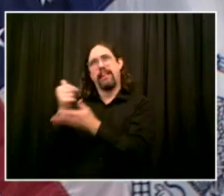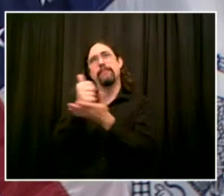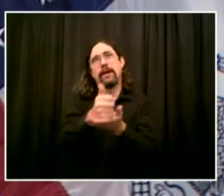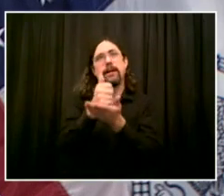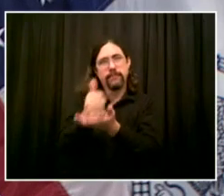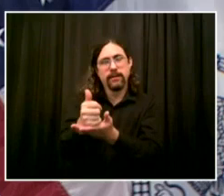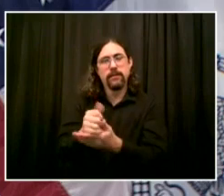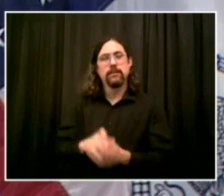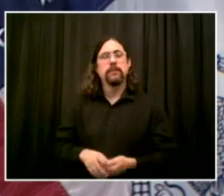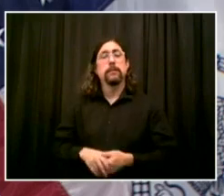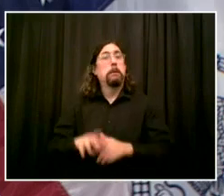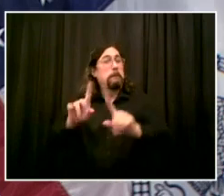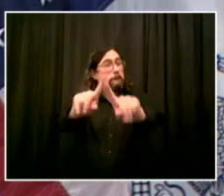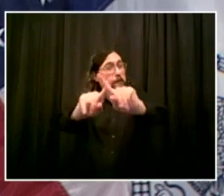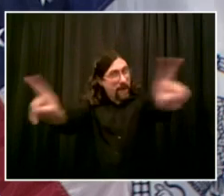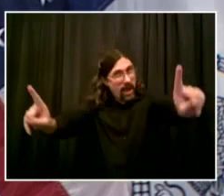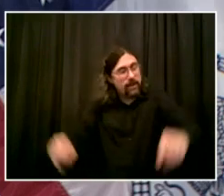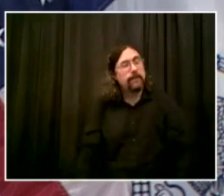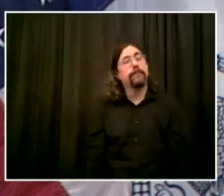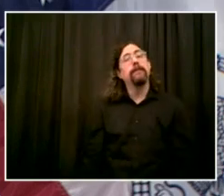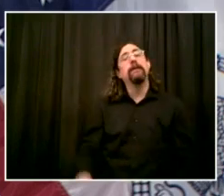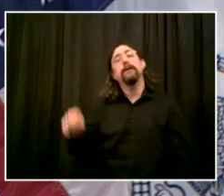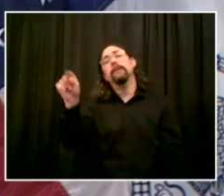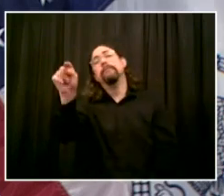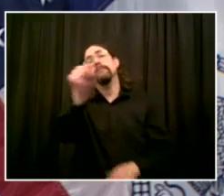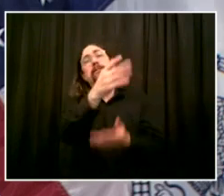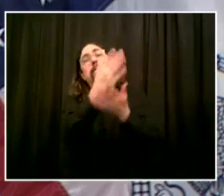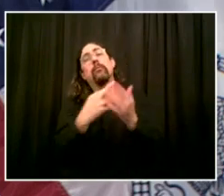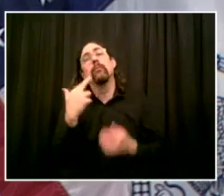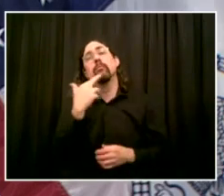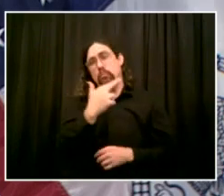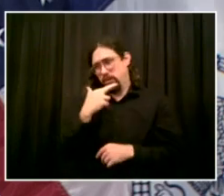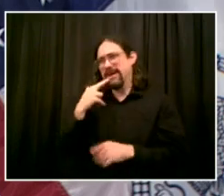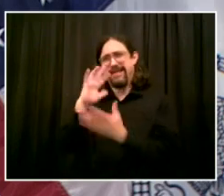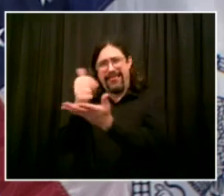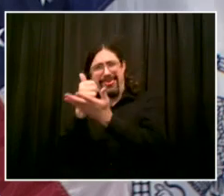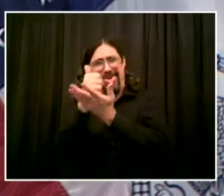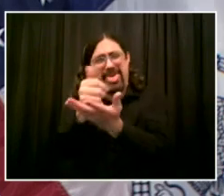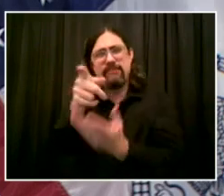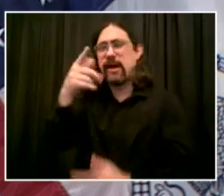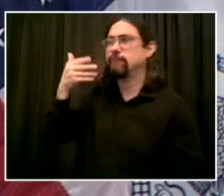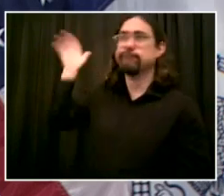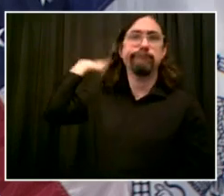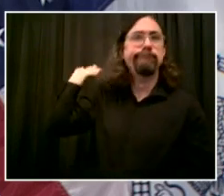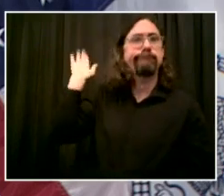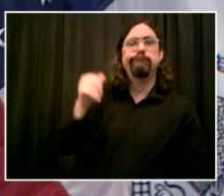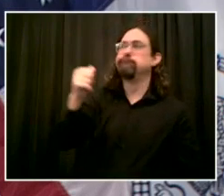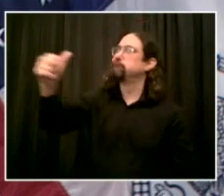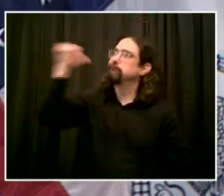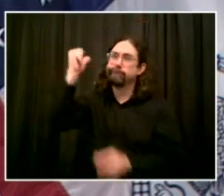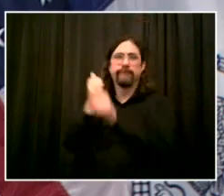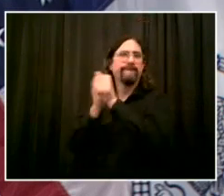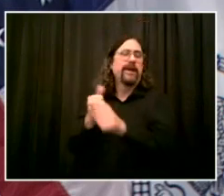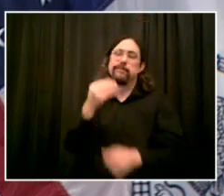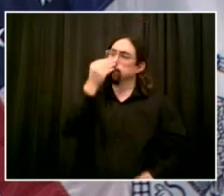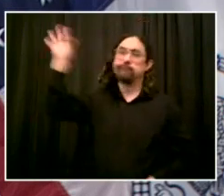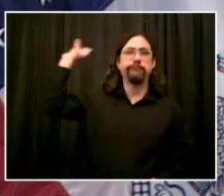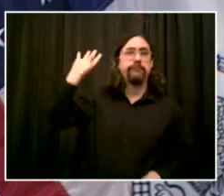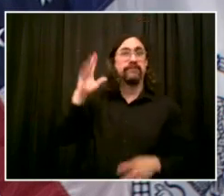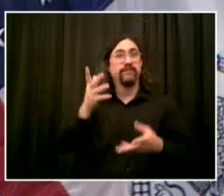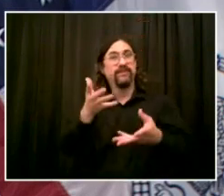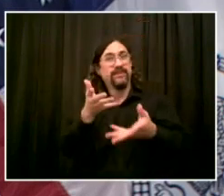things. So any restaurant owner that is having a problem, that you don't feel you're getting the right cooperation, please